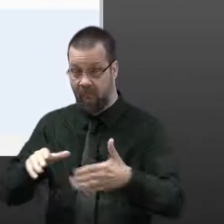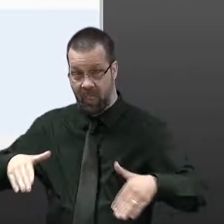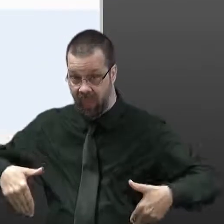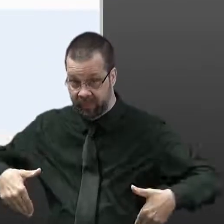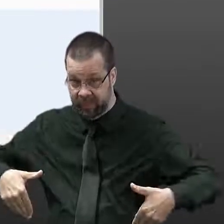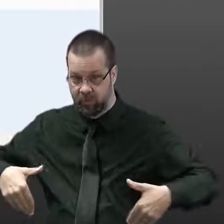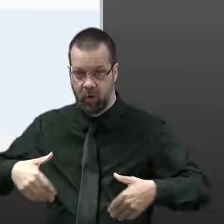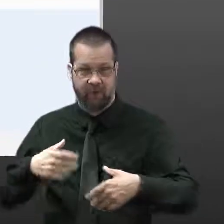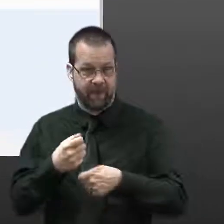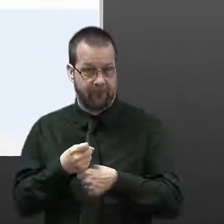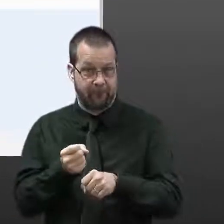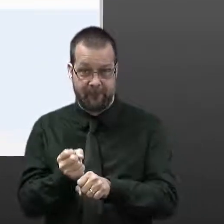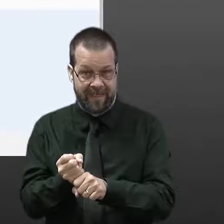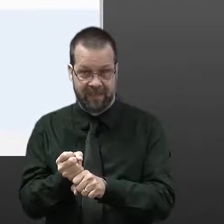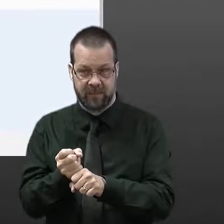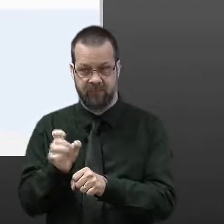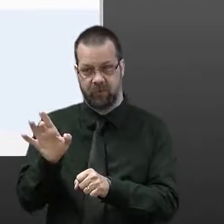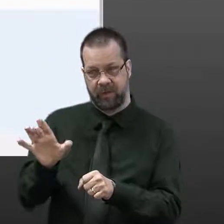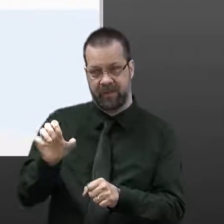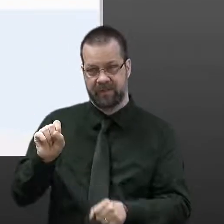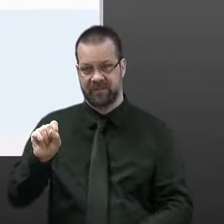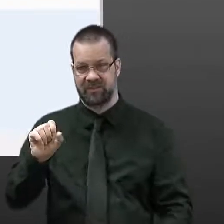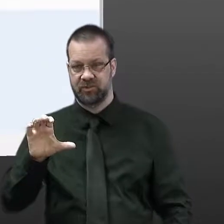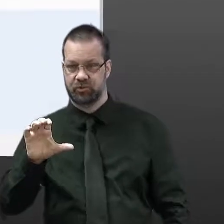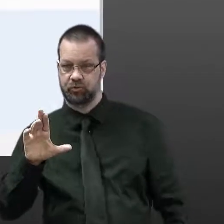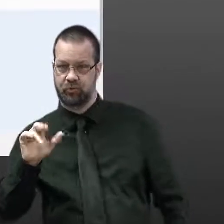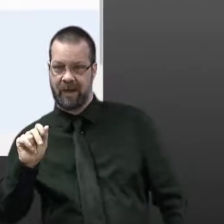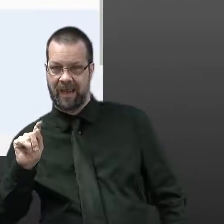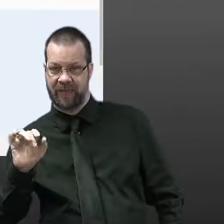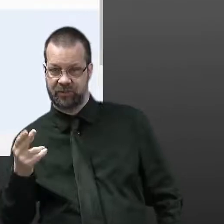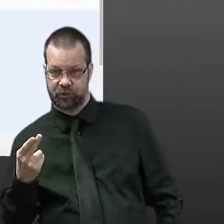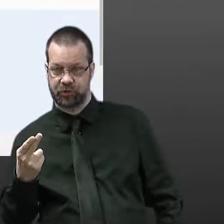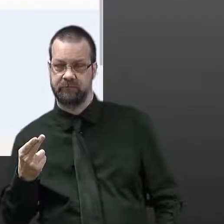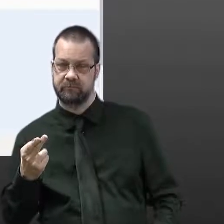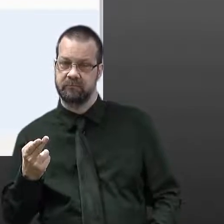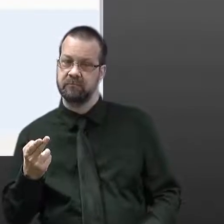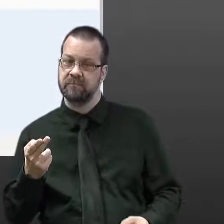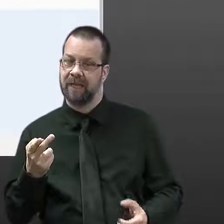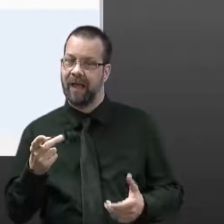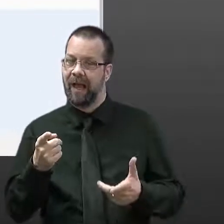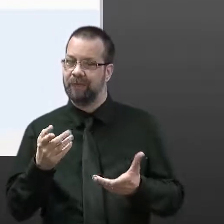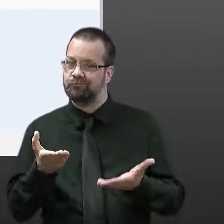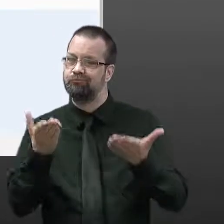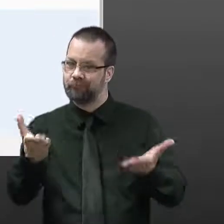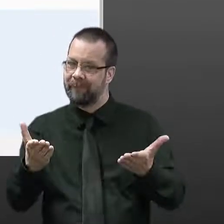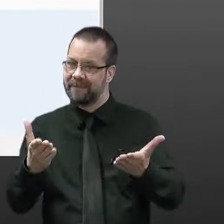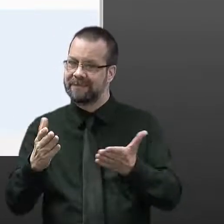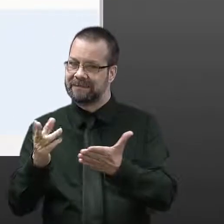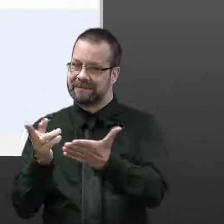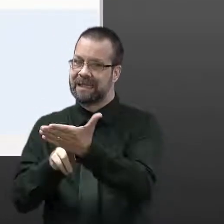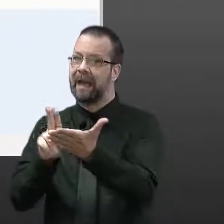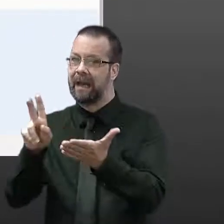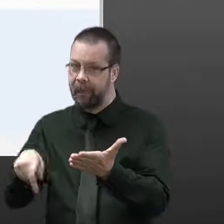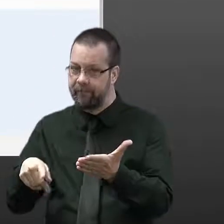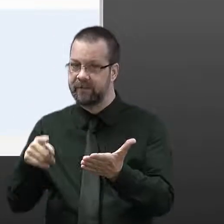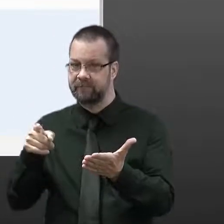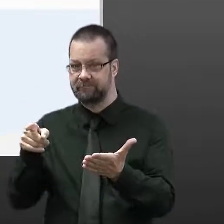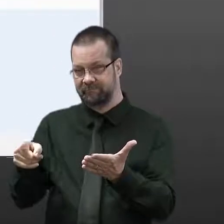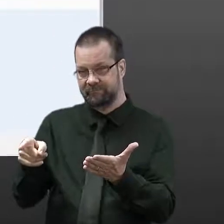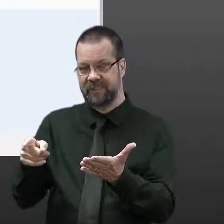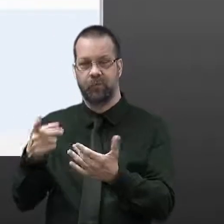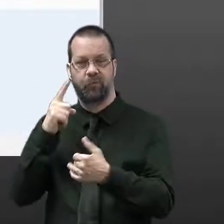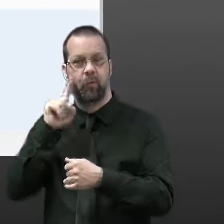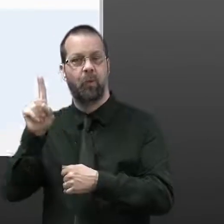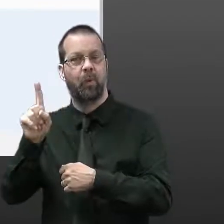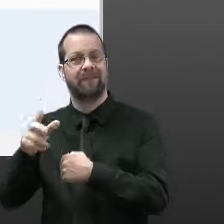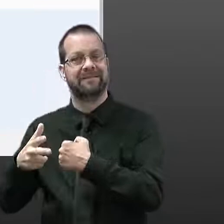sure that you're logged in. If you aren't logged in or aren't signed up for Scratch, I do recommend doing so that you can easily